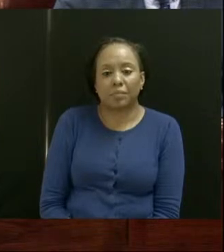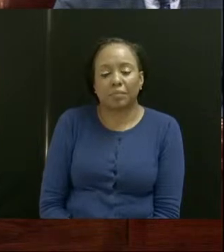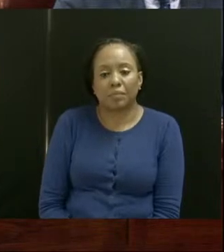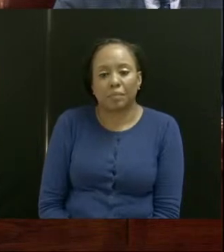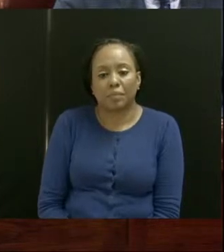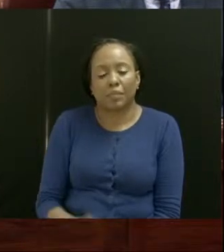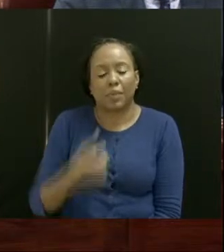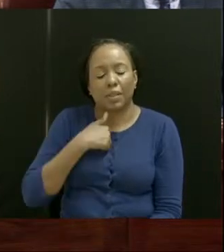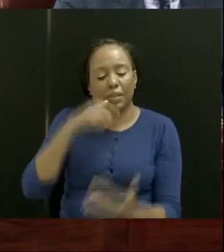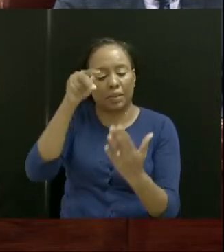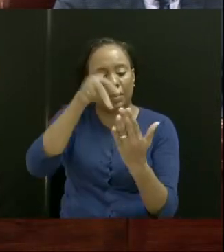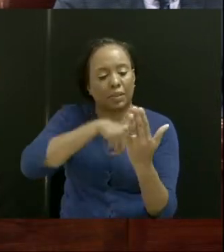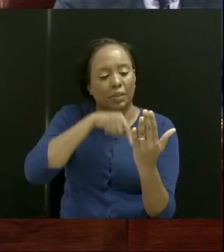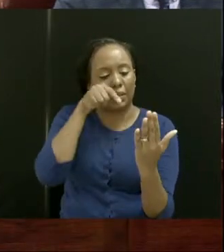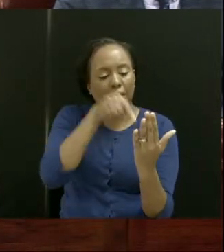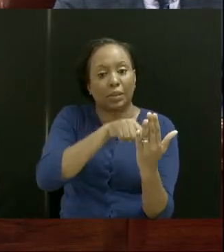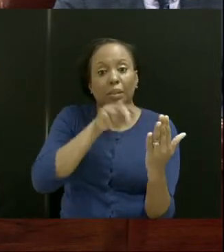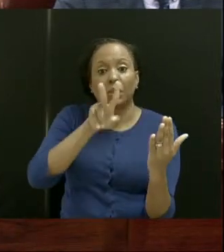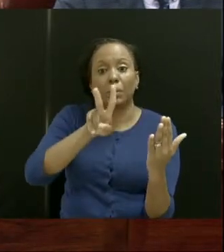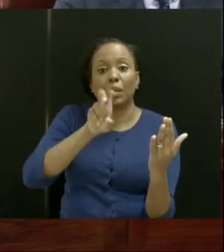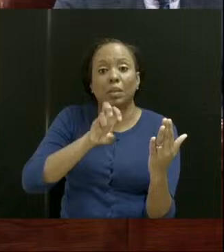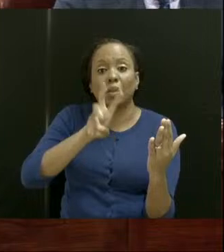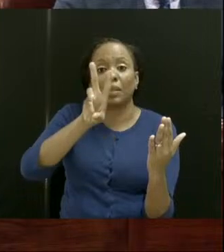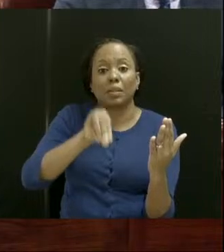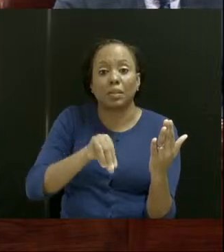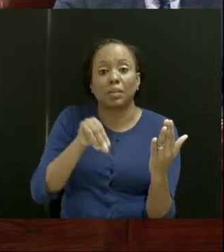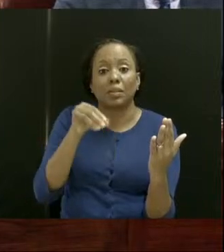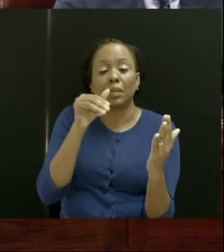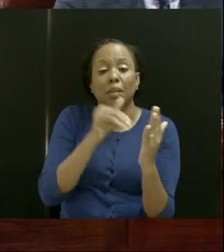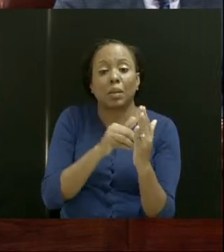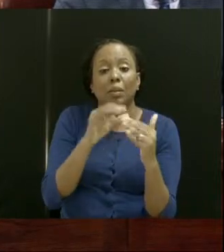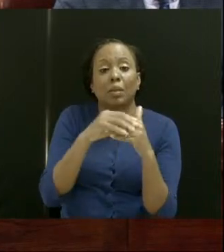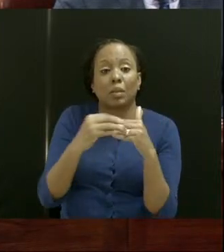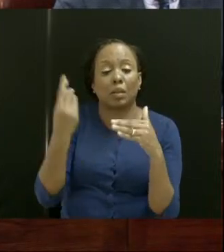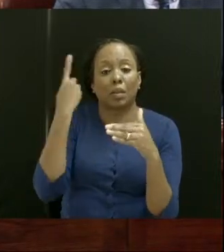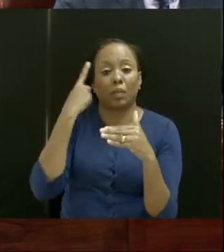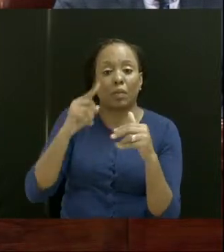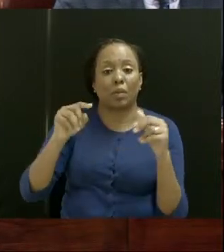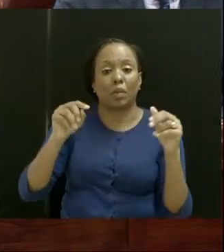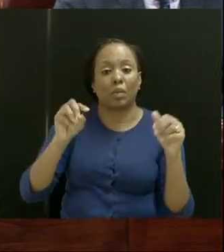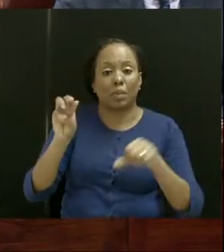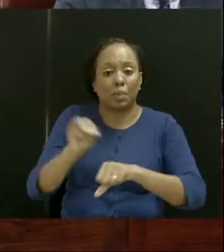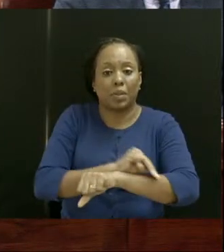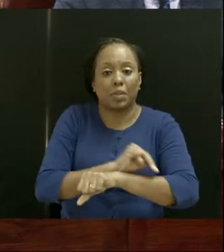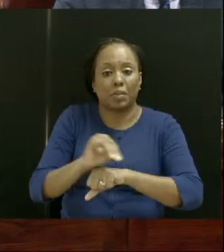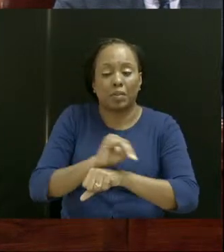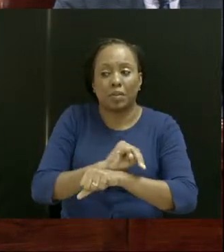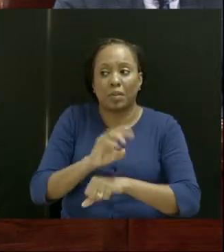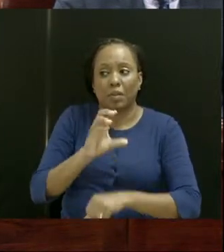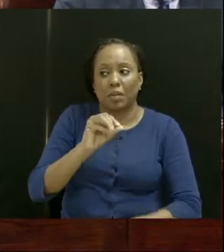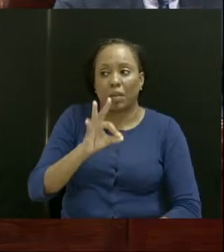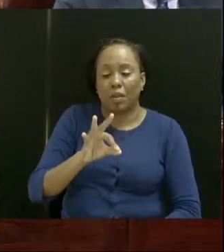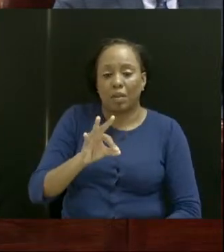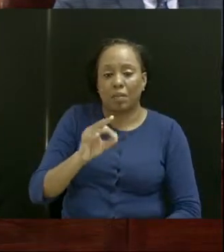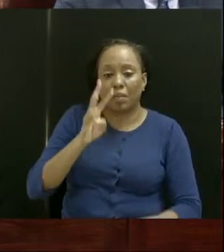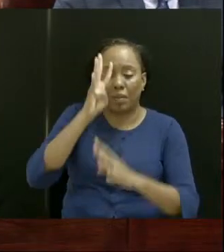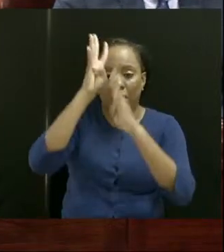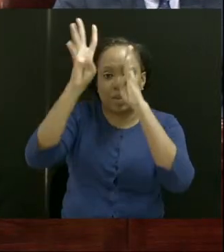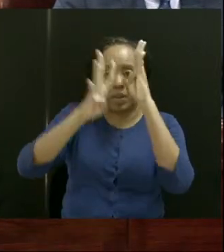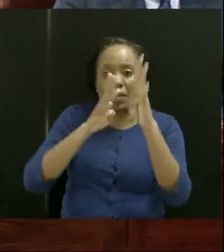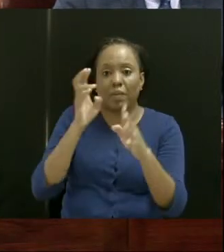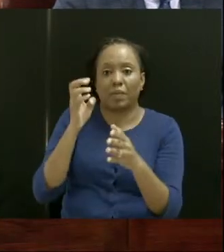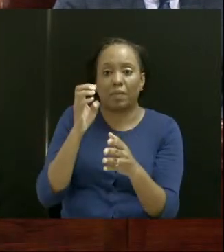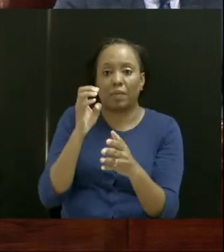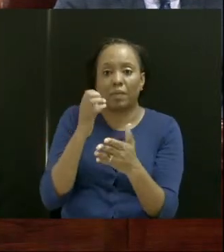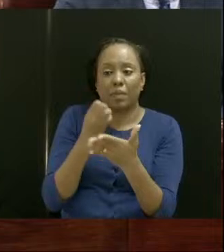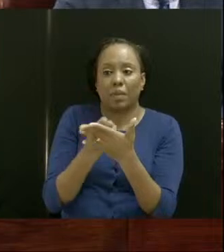$260,000 to the Ministry of Creative Economy, led by my honorable friend